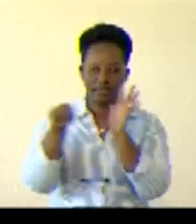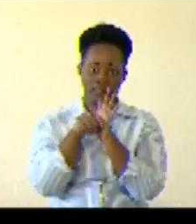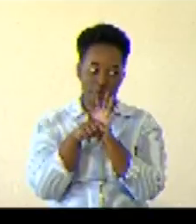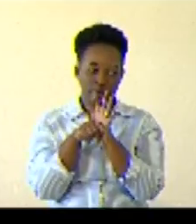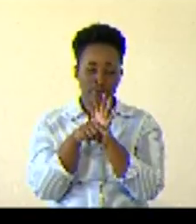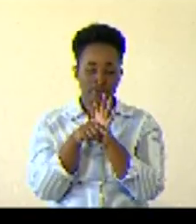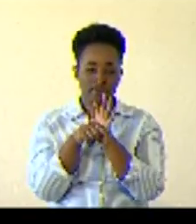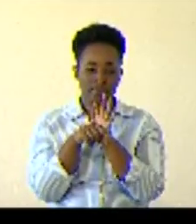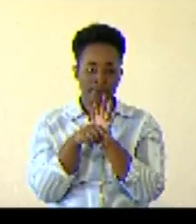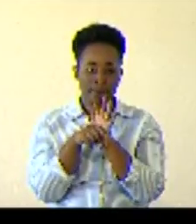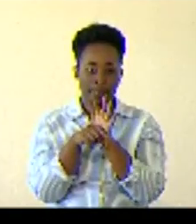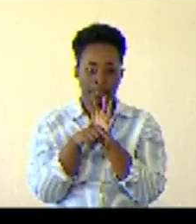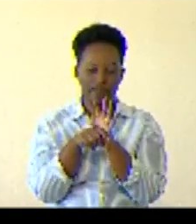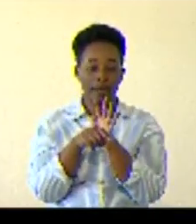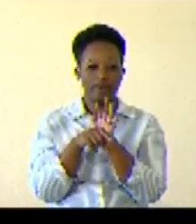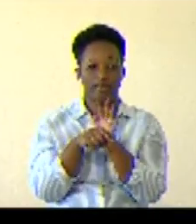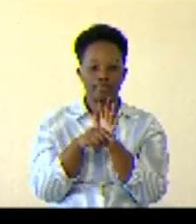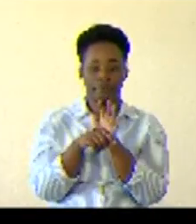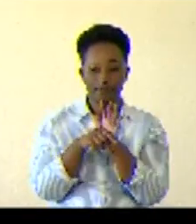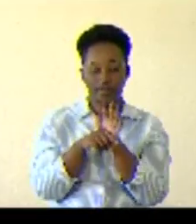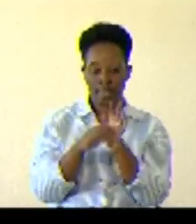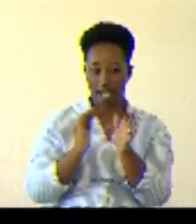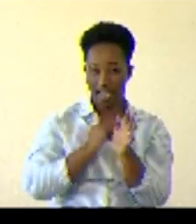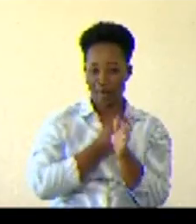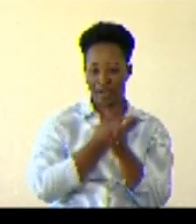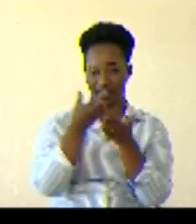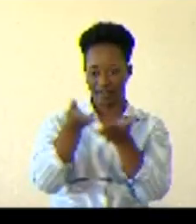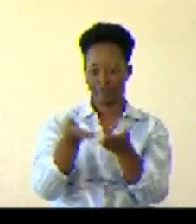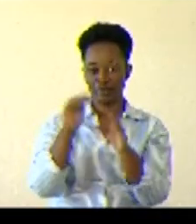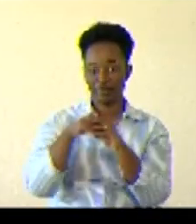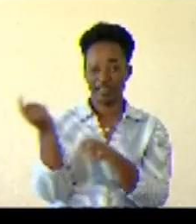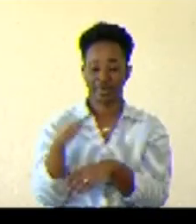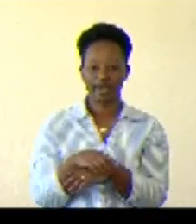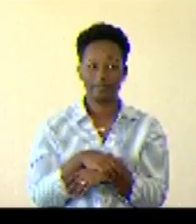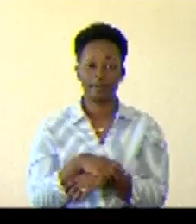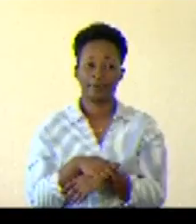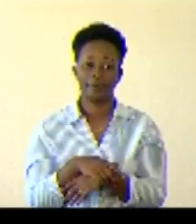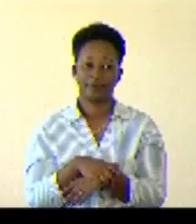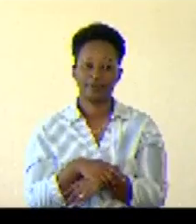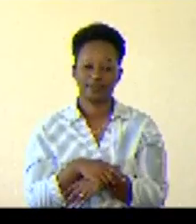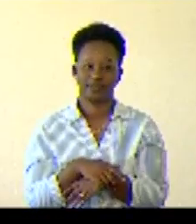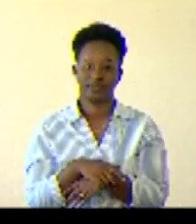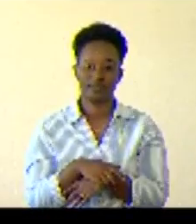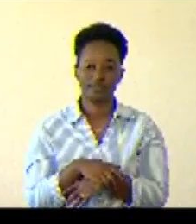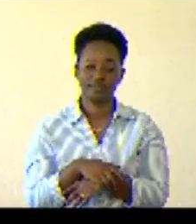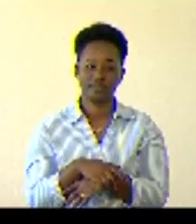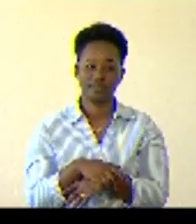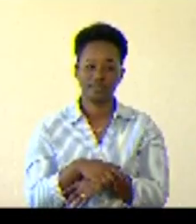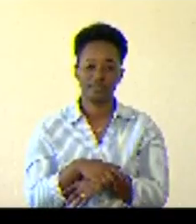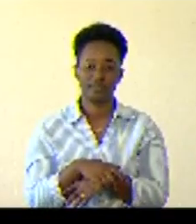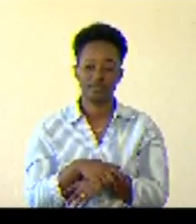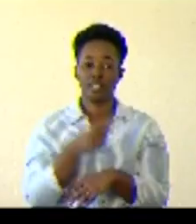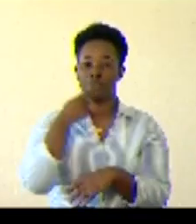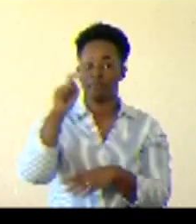this. So whereby our disposable income here, our disposable income